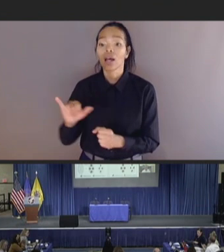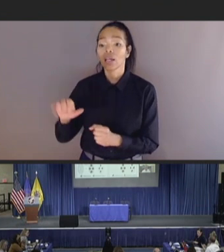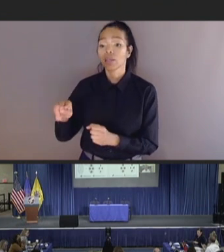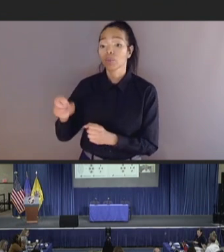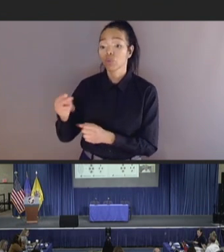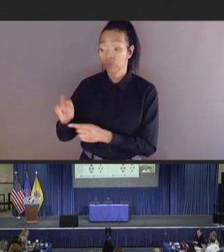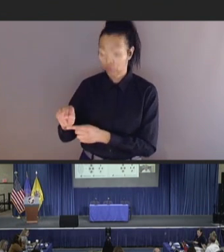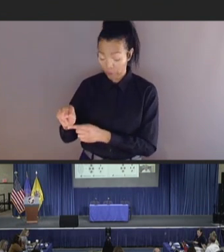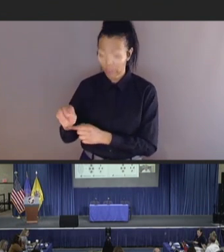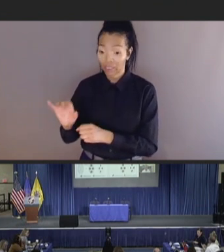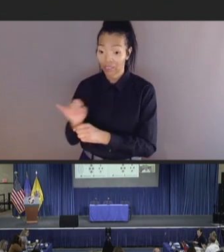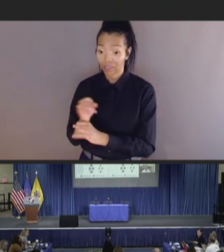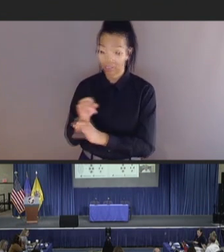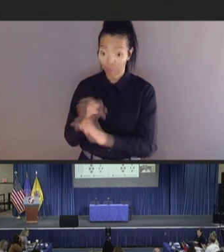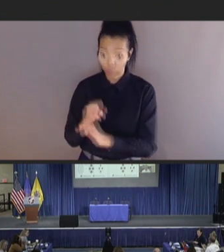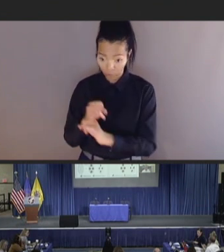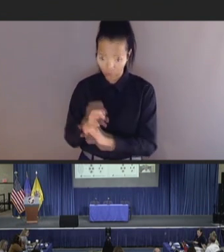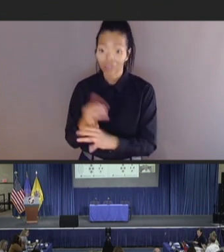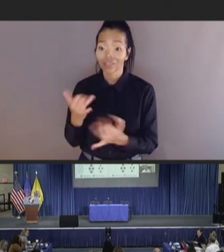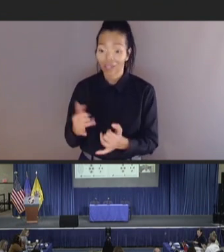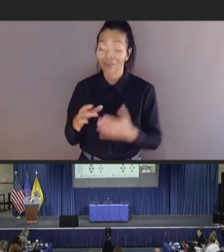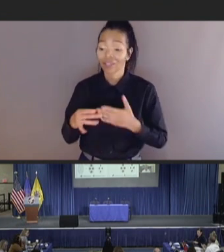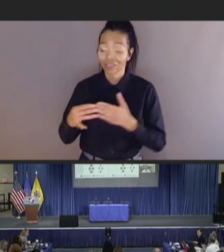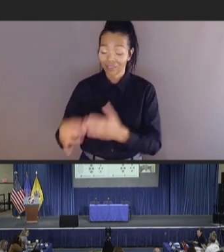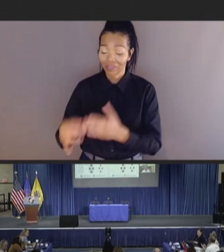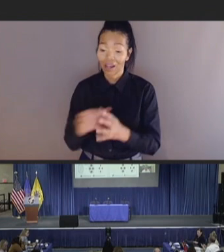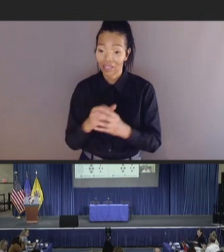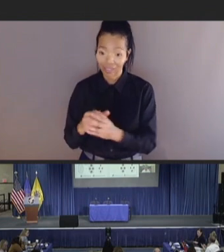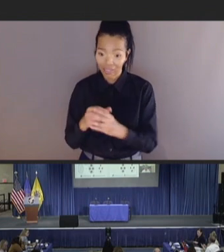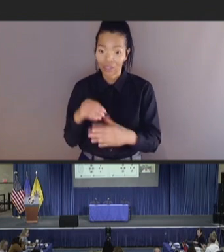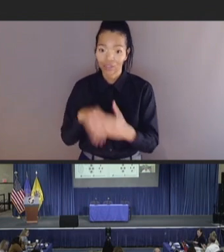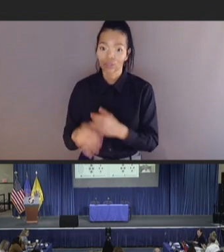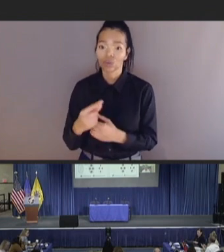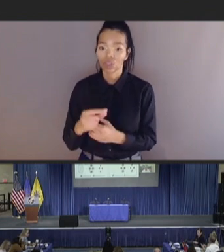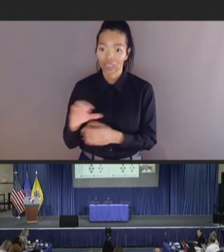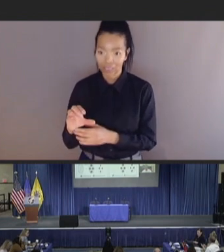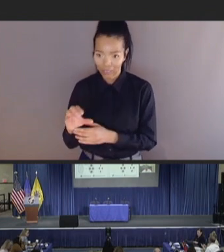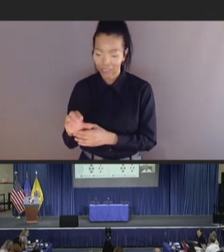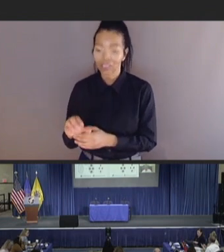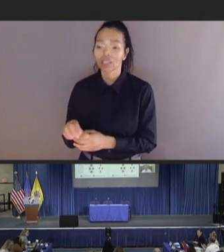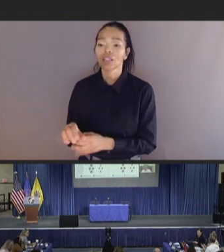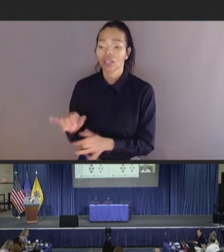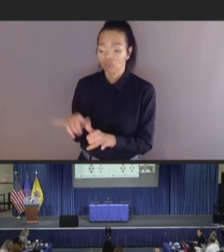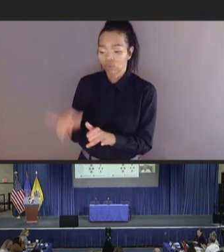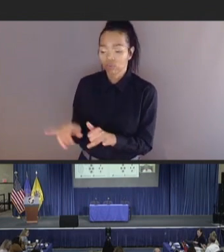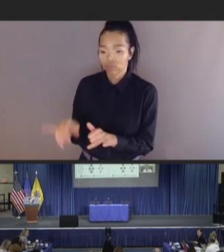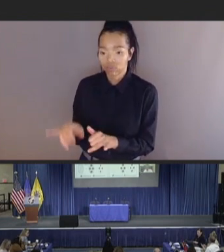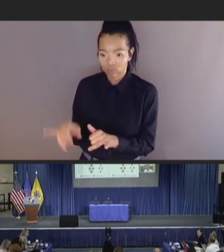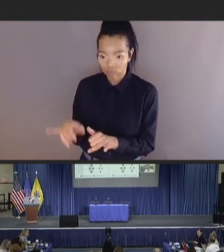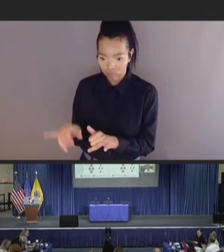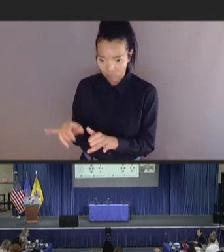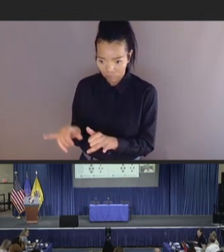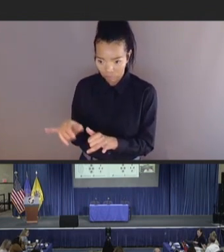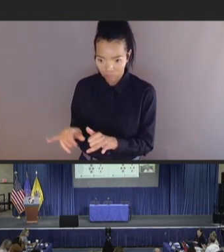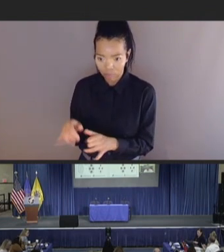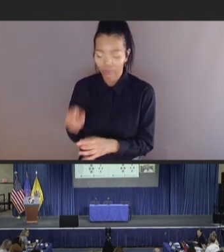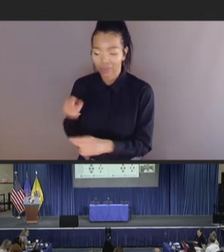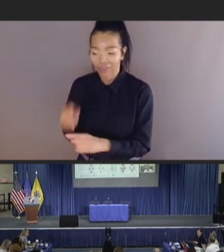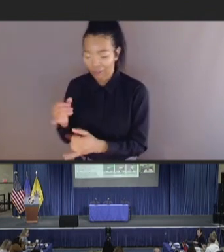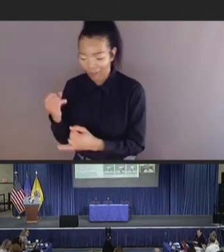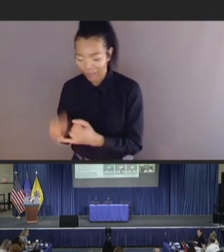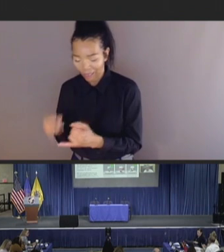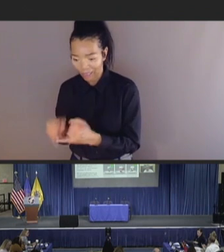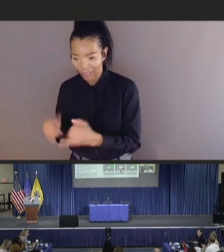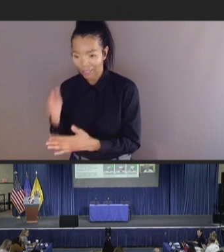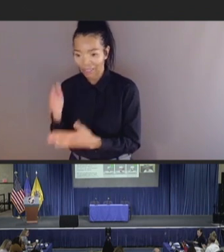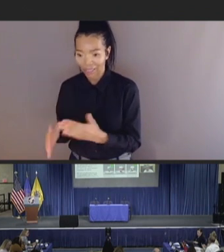to now guide cells into the GC and keep them there for a very prolonged period of time. So keeping up on the